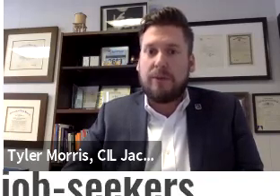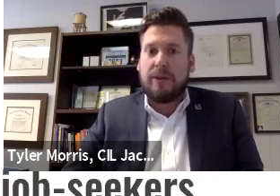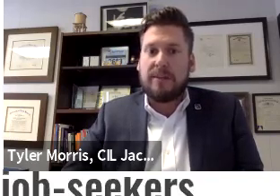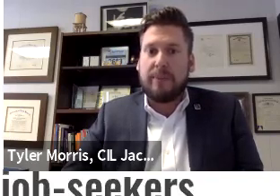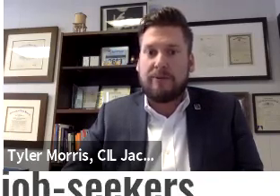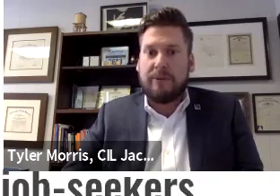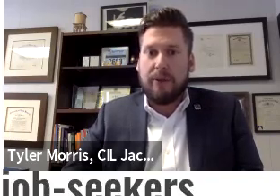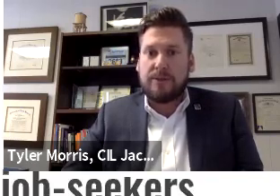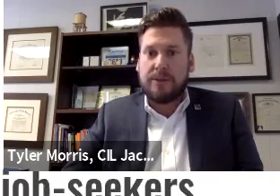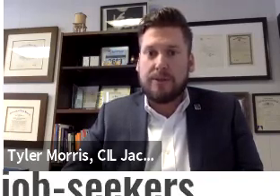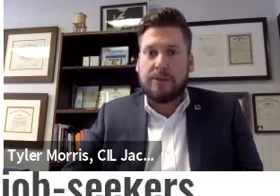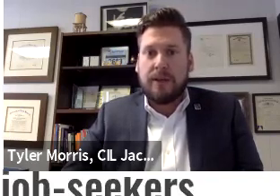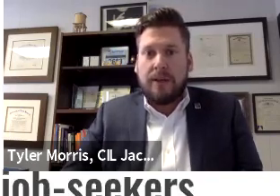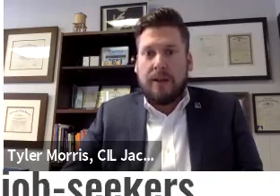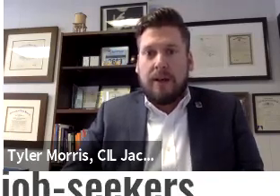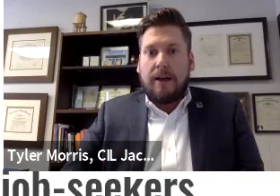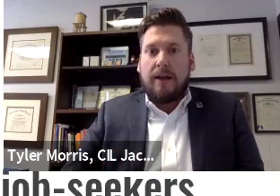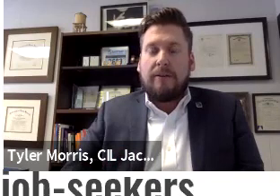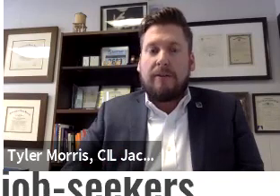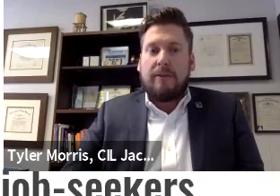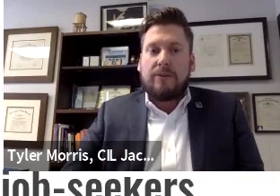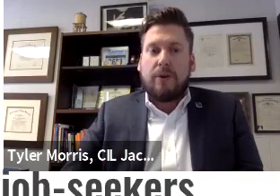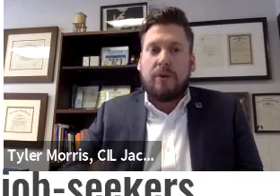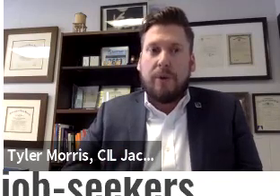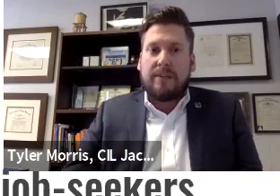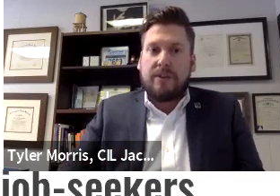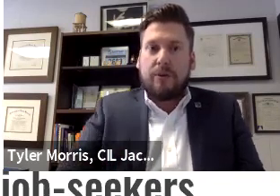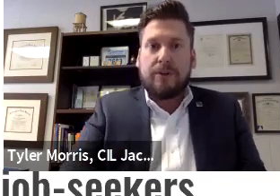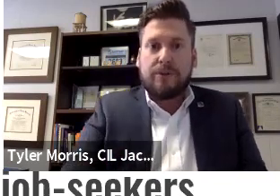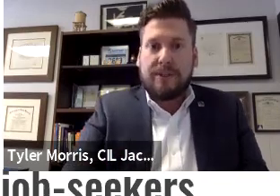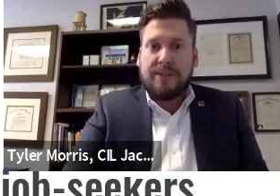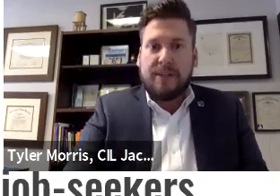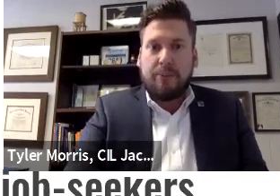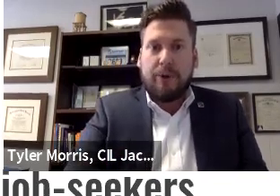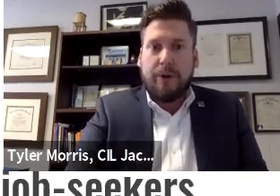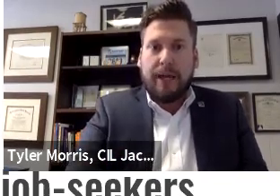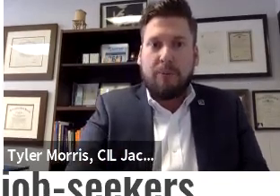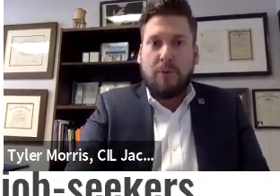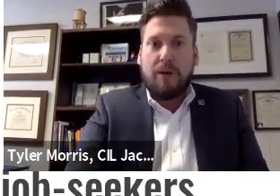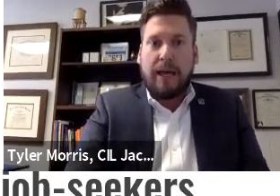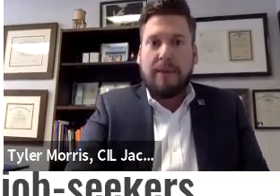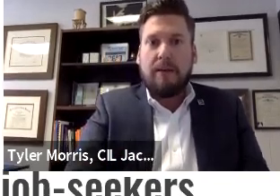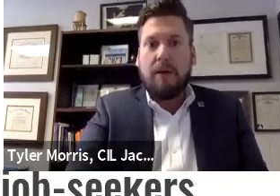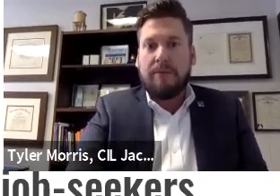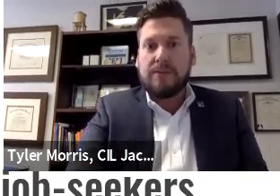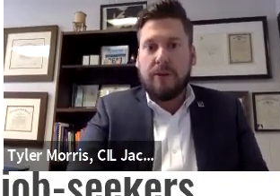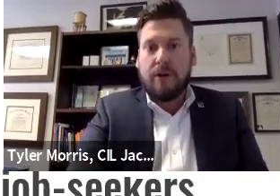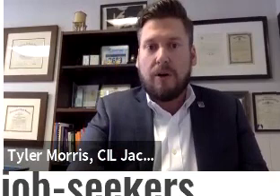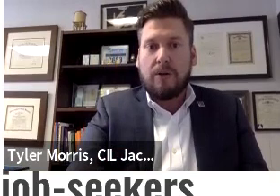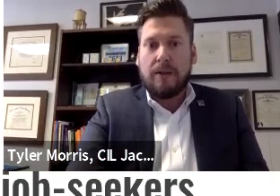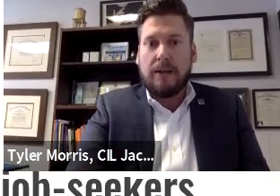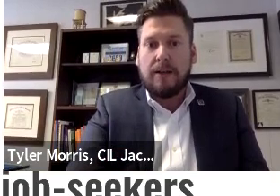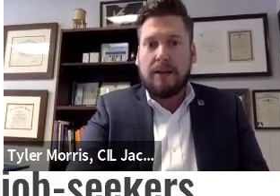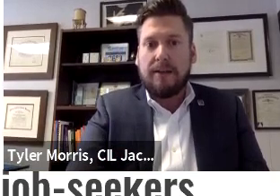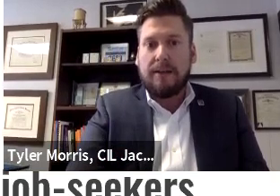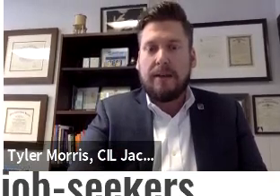and what you can expect from other CILs. So going into the Careers 360 program, I think all of us on the